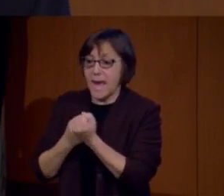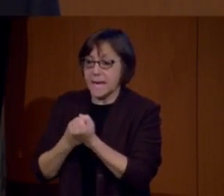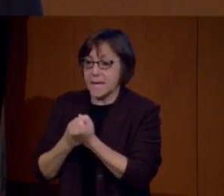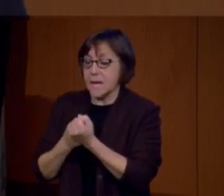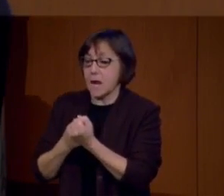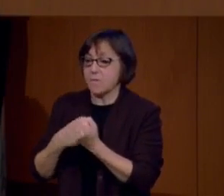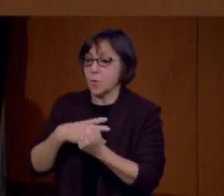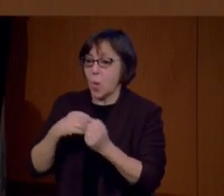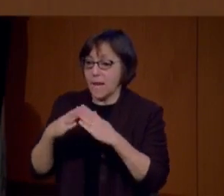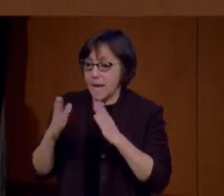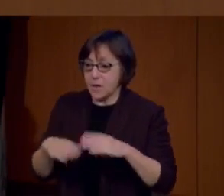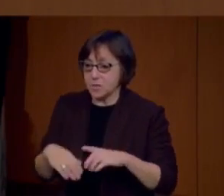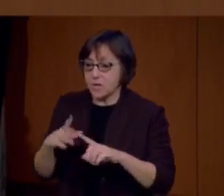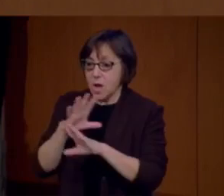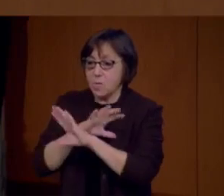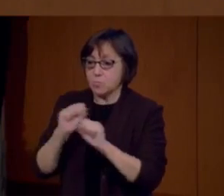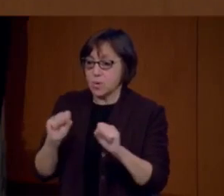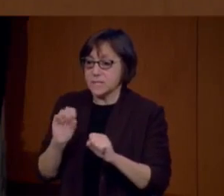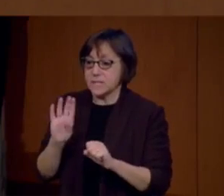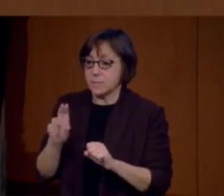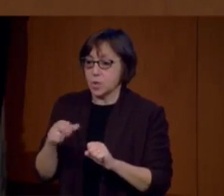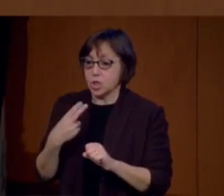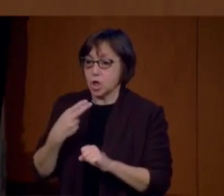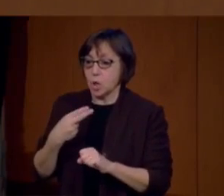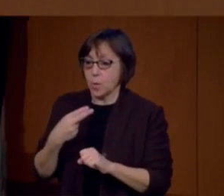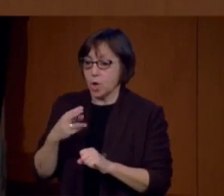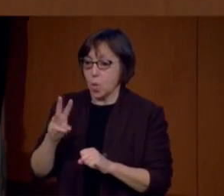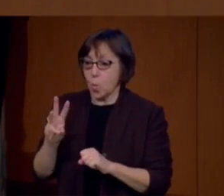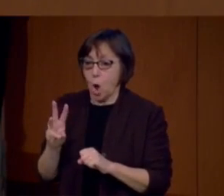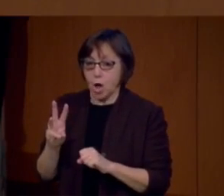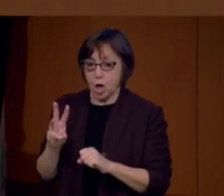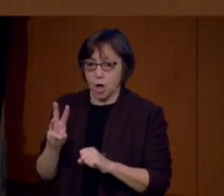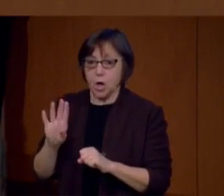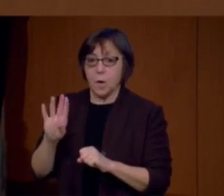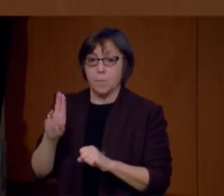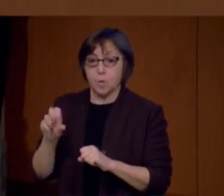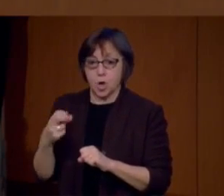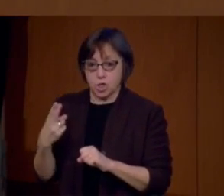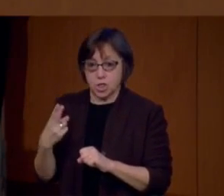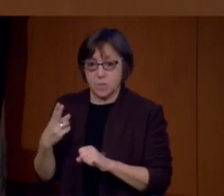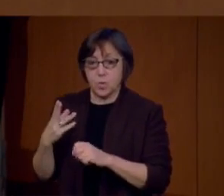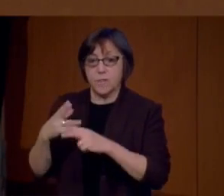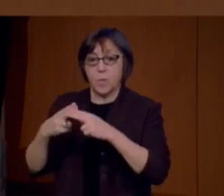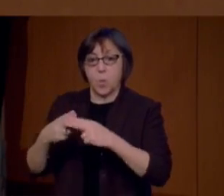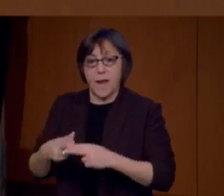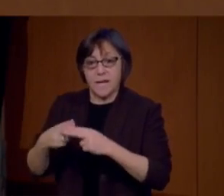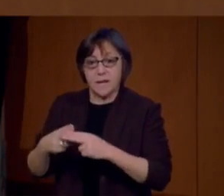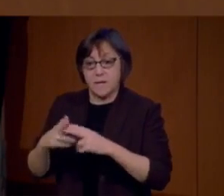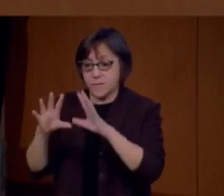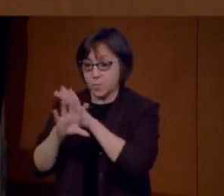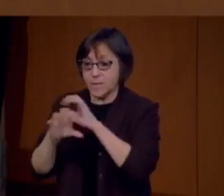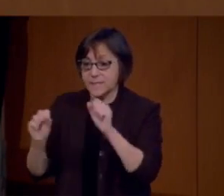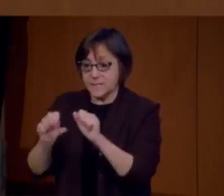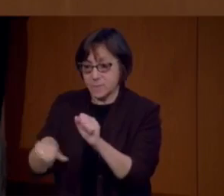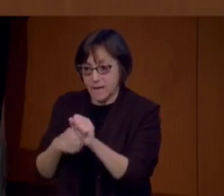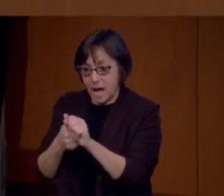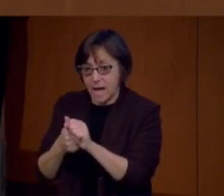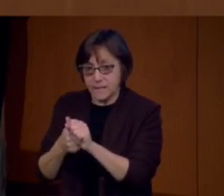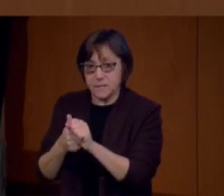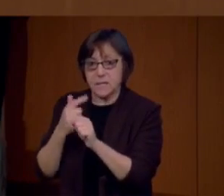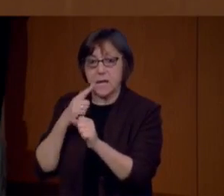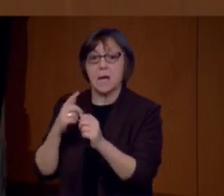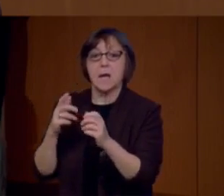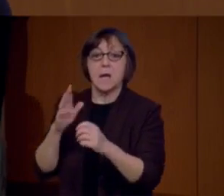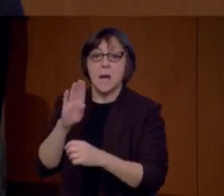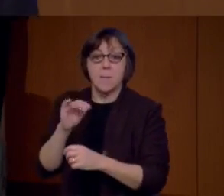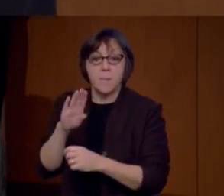Herbert Walker Bush, President Bush, who put his weight and his power of the presidency behind it to get it through. And people like Bob Dole